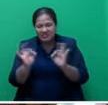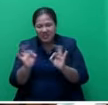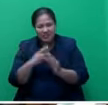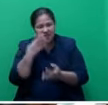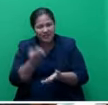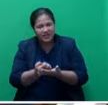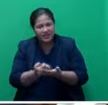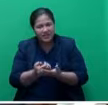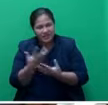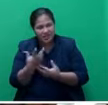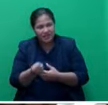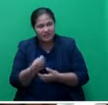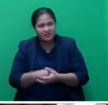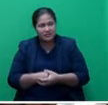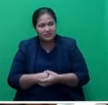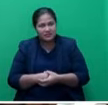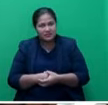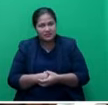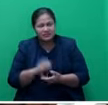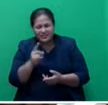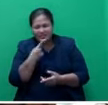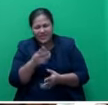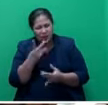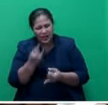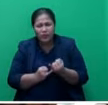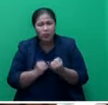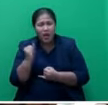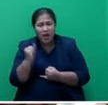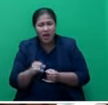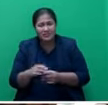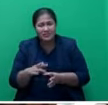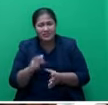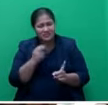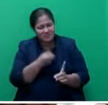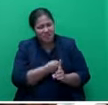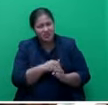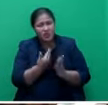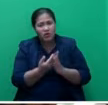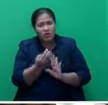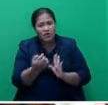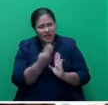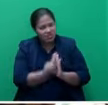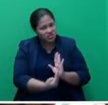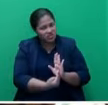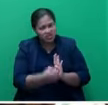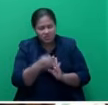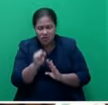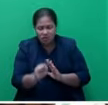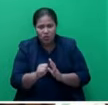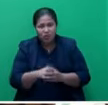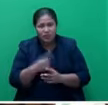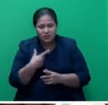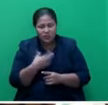They say it will have an enormous impact on the budget. No. It's a division created. We don't physically go and create a division that